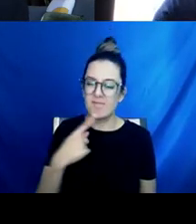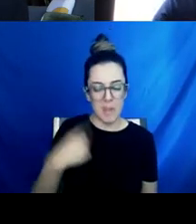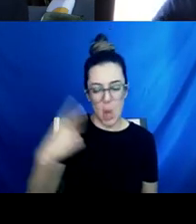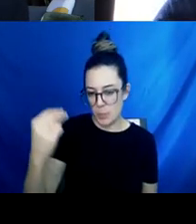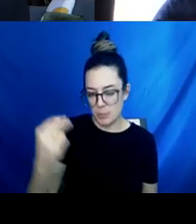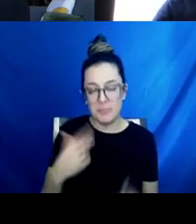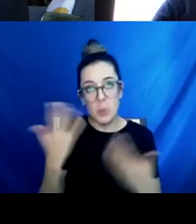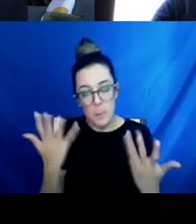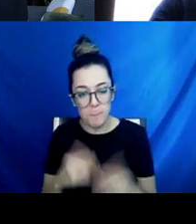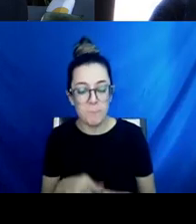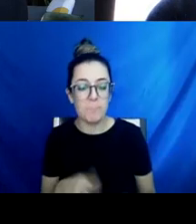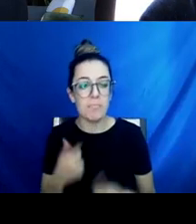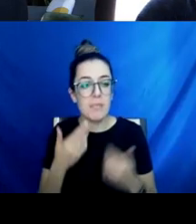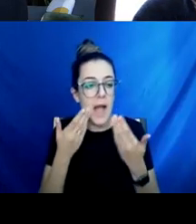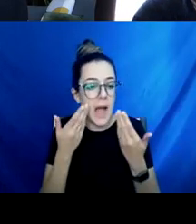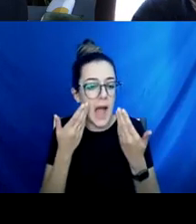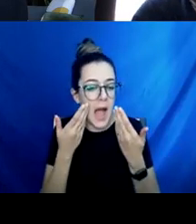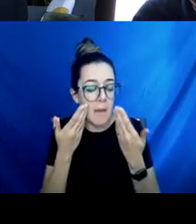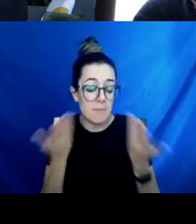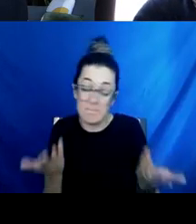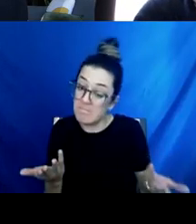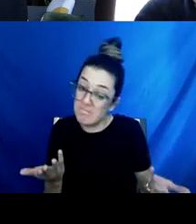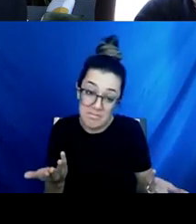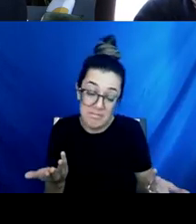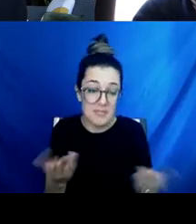about these difficult things. I've